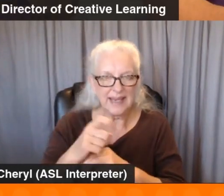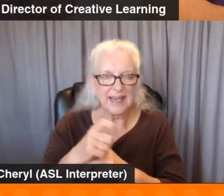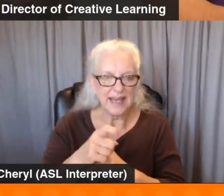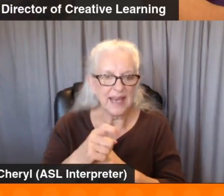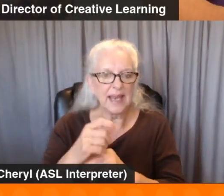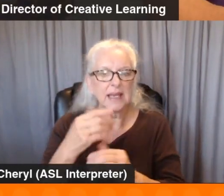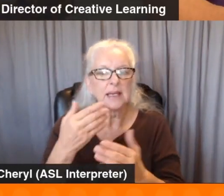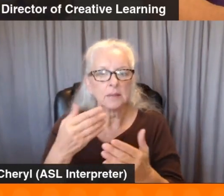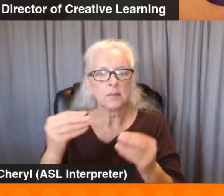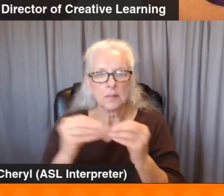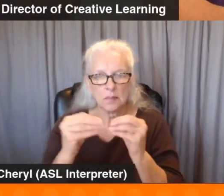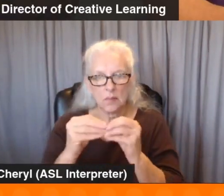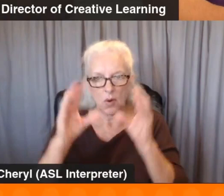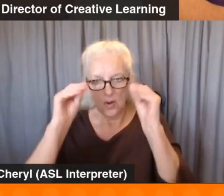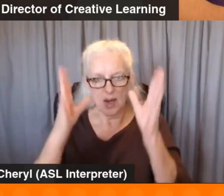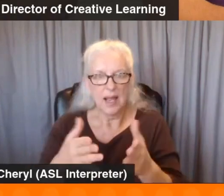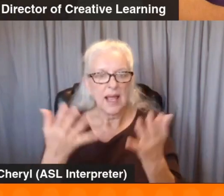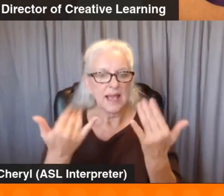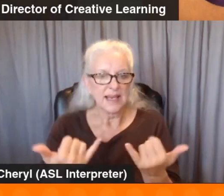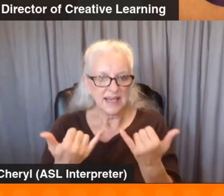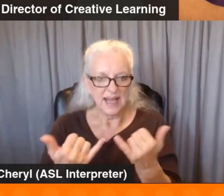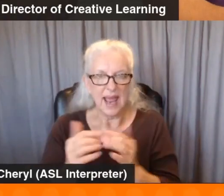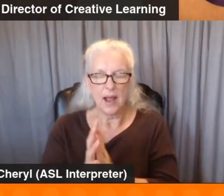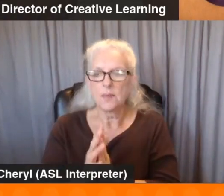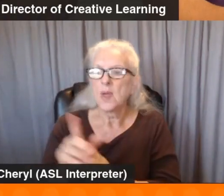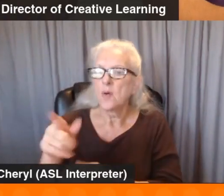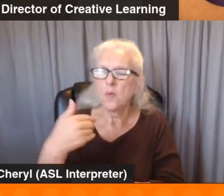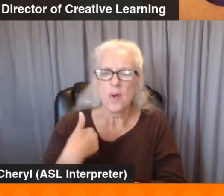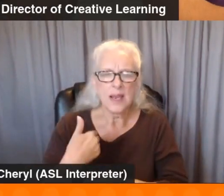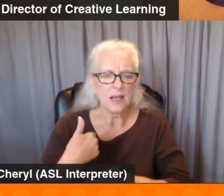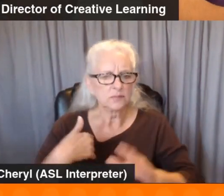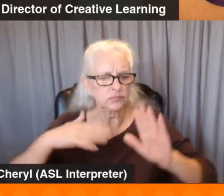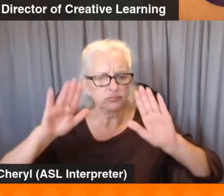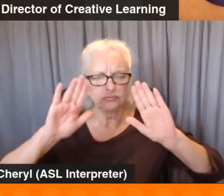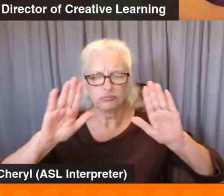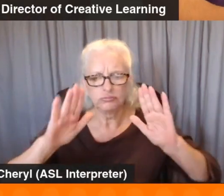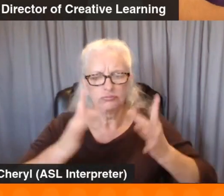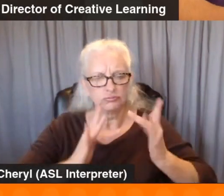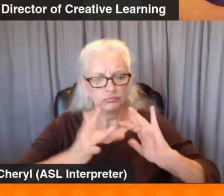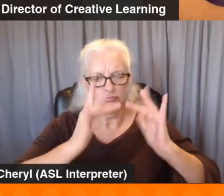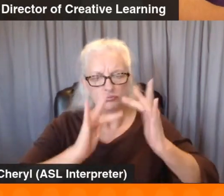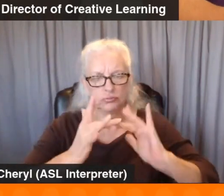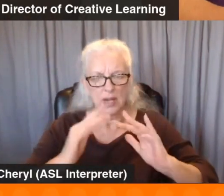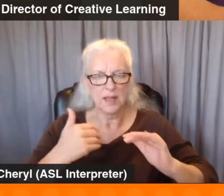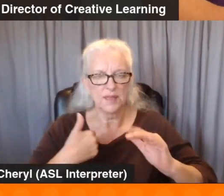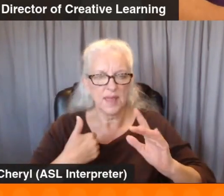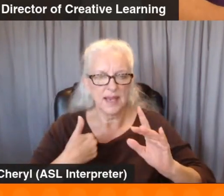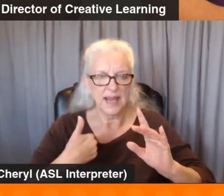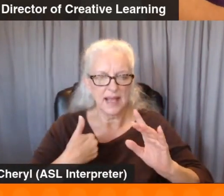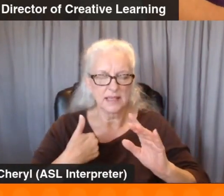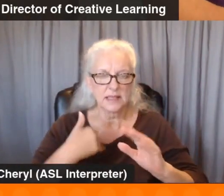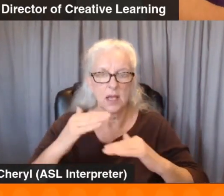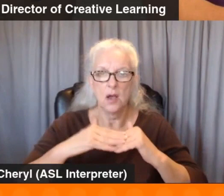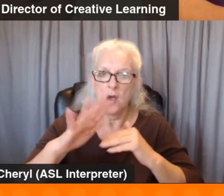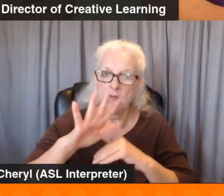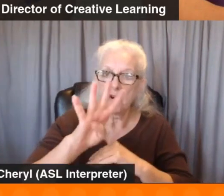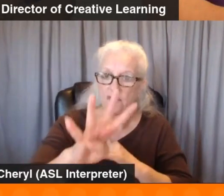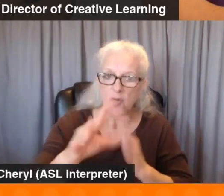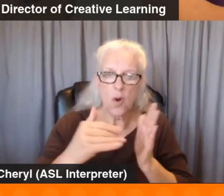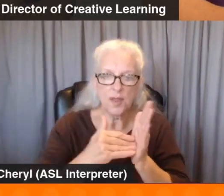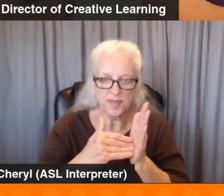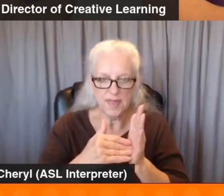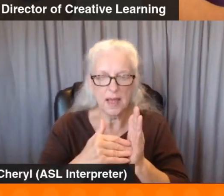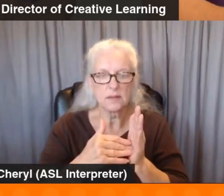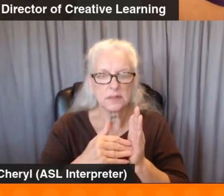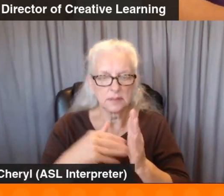highlight our Scratch Educator meetups and their amazing network that is engaging over 4,000 members in meetups